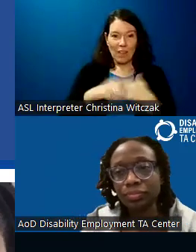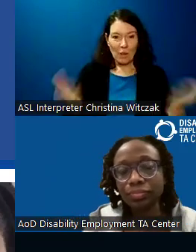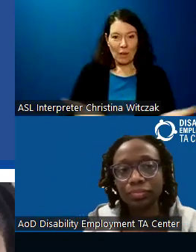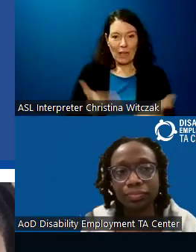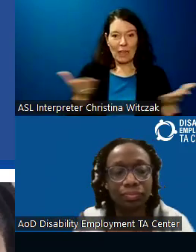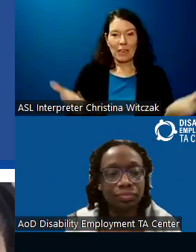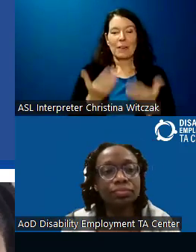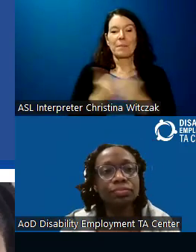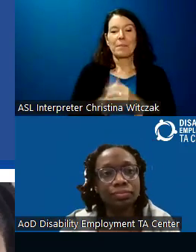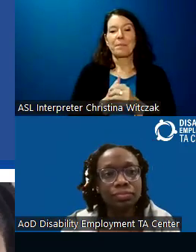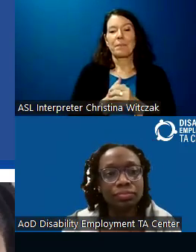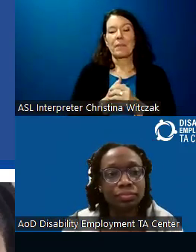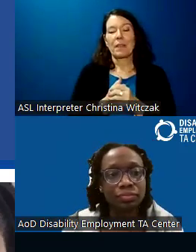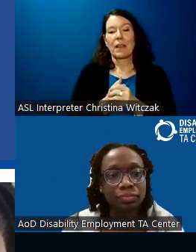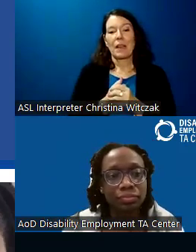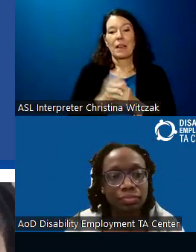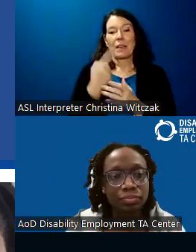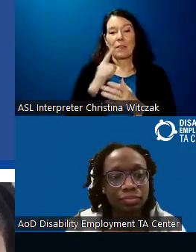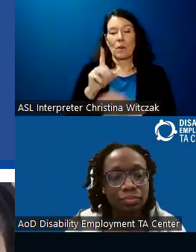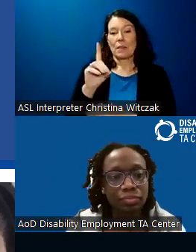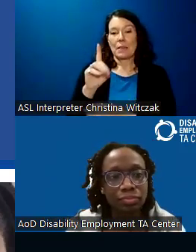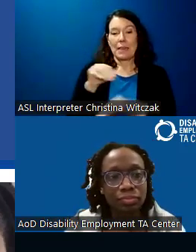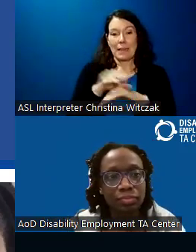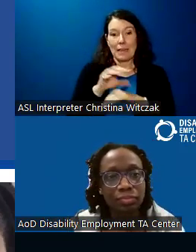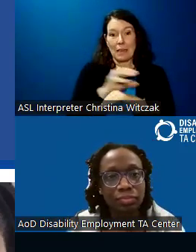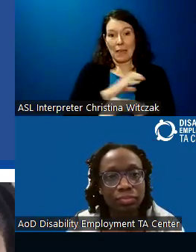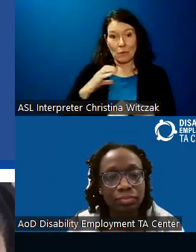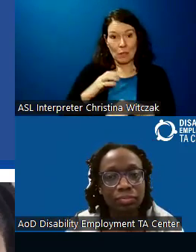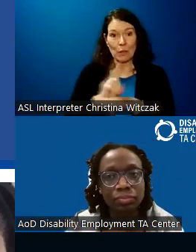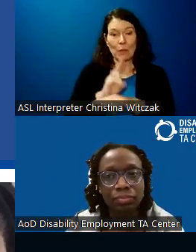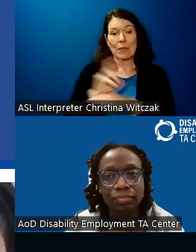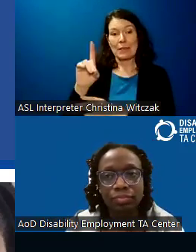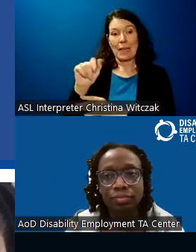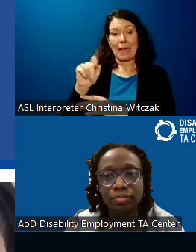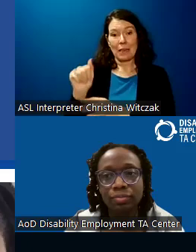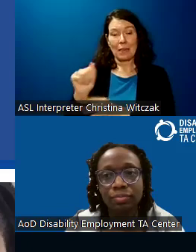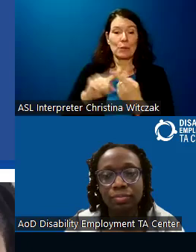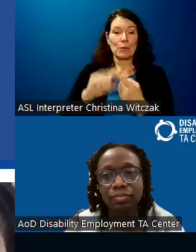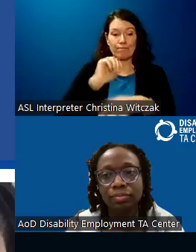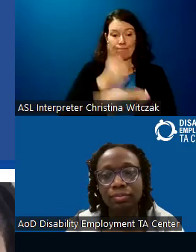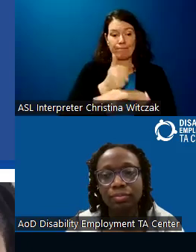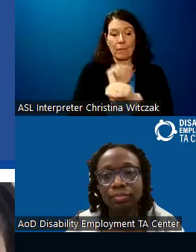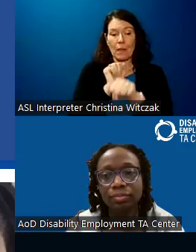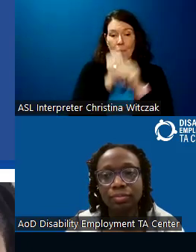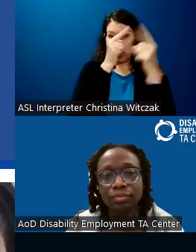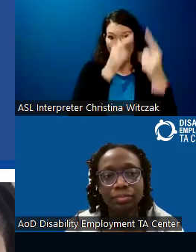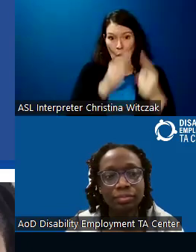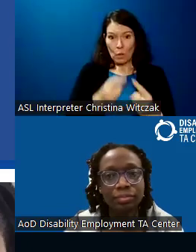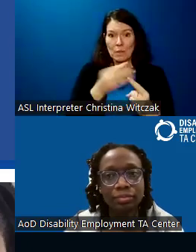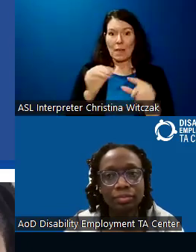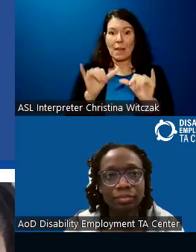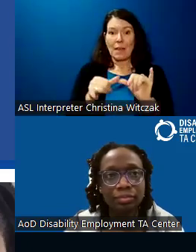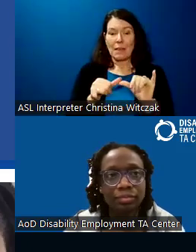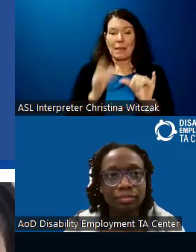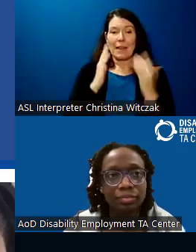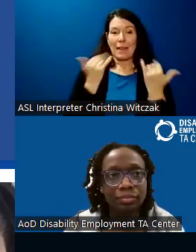on the community for DD councils around using data to set employment goals and objectives and measure outcomes. And I will